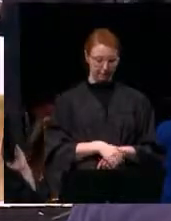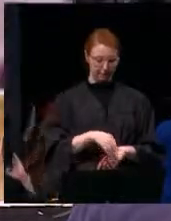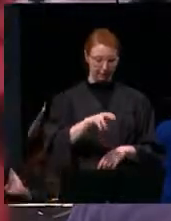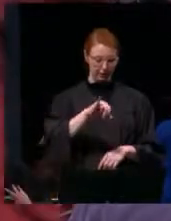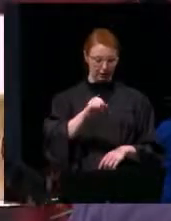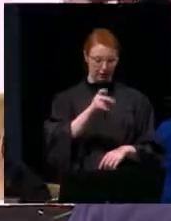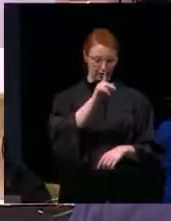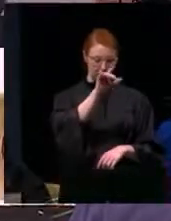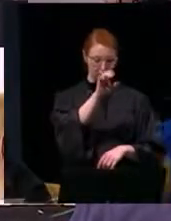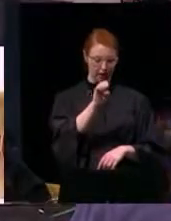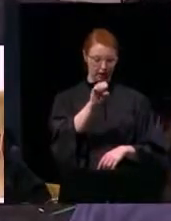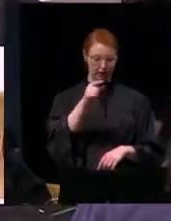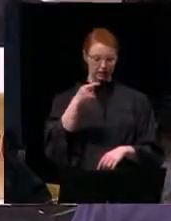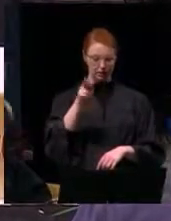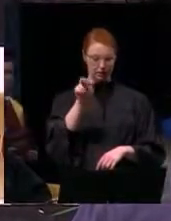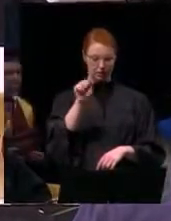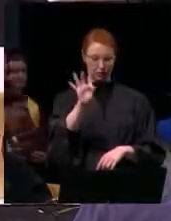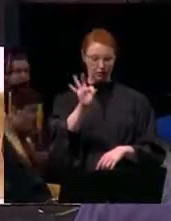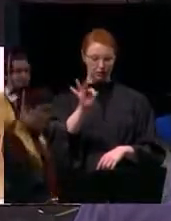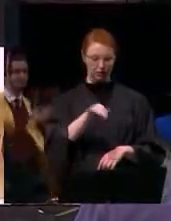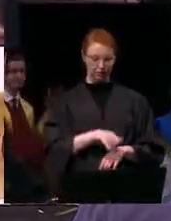Jake Graff.